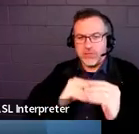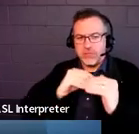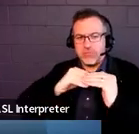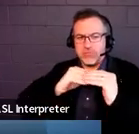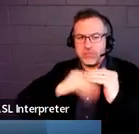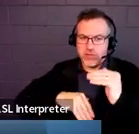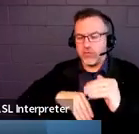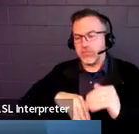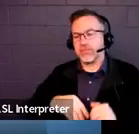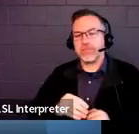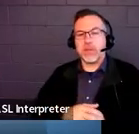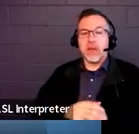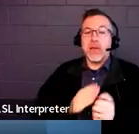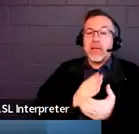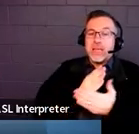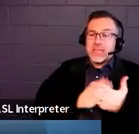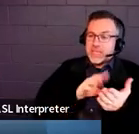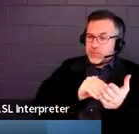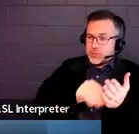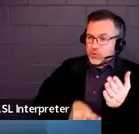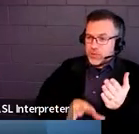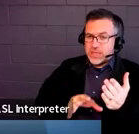overaged or undercredited or have had an